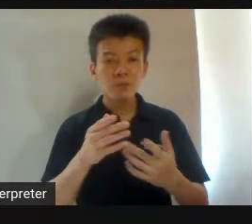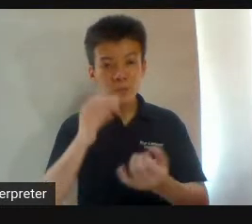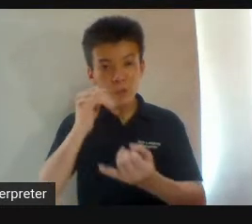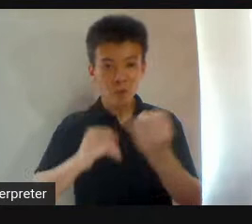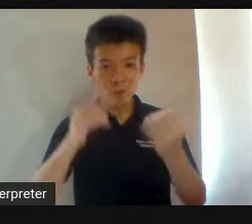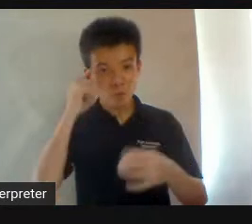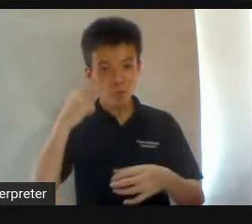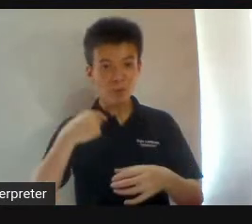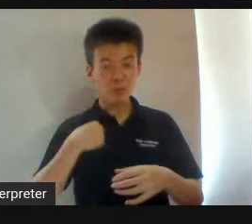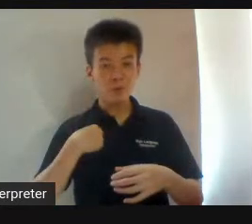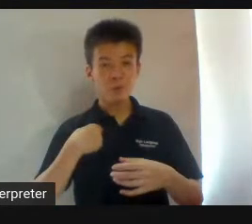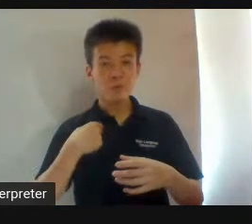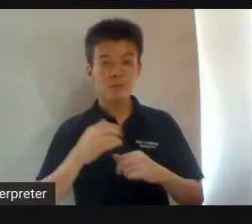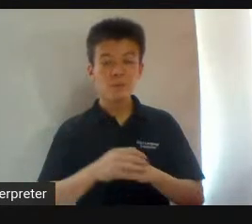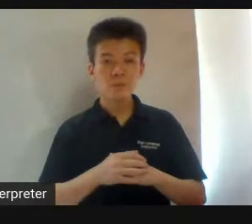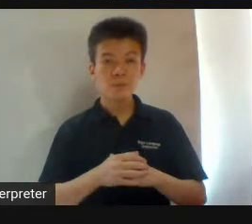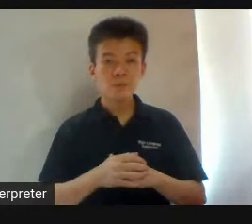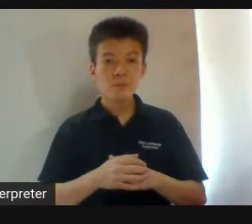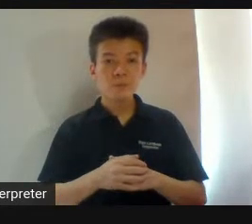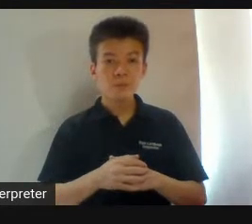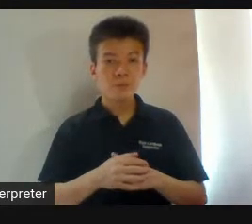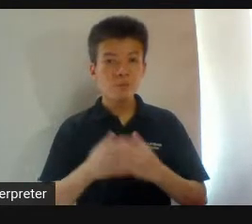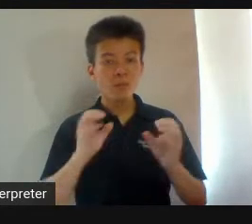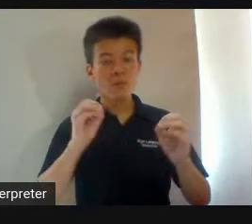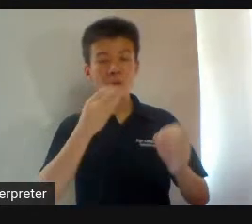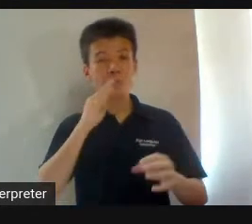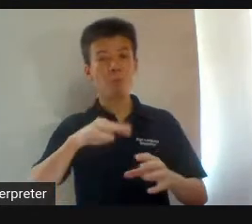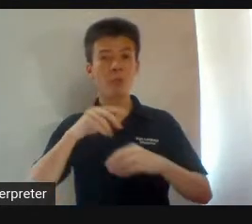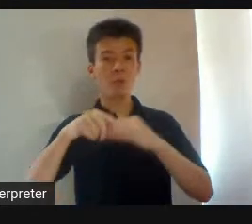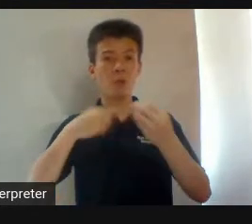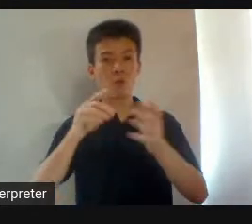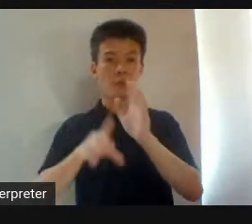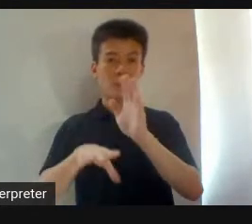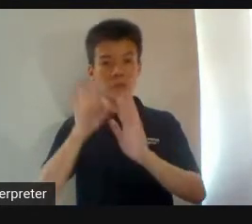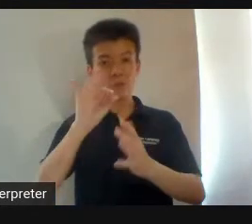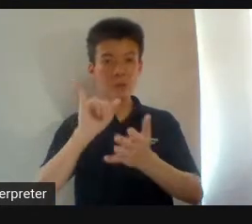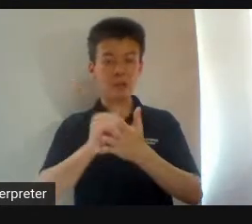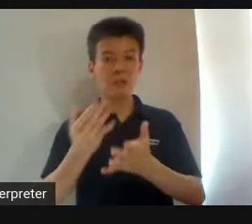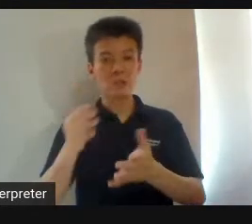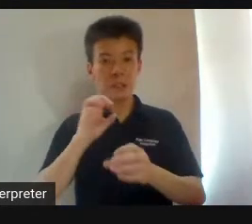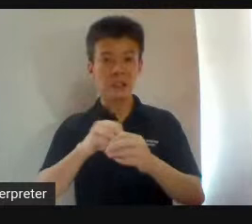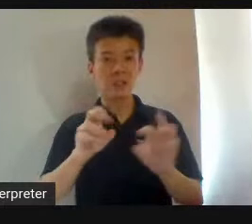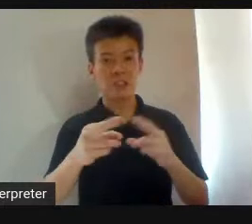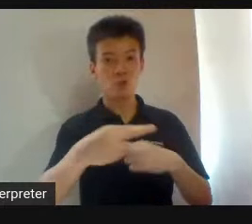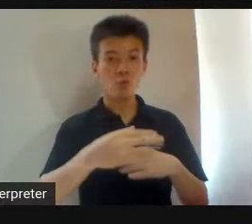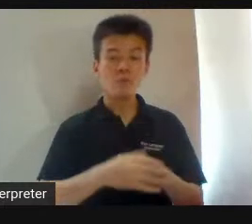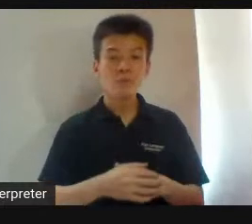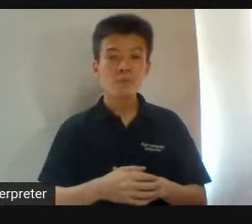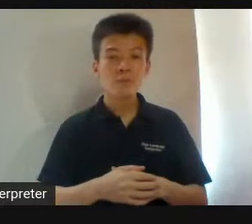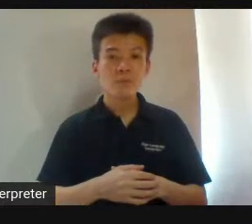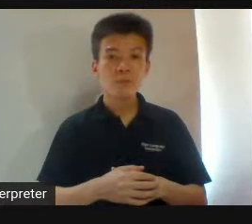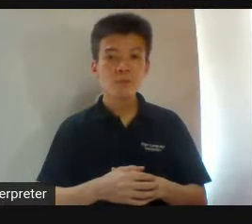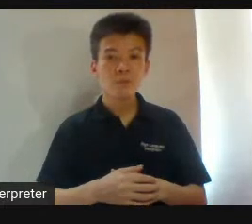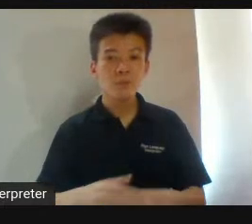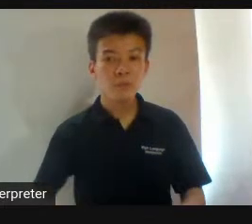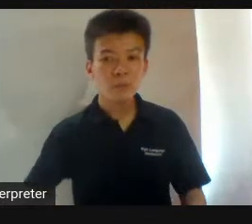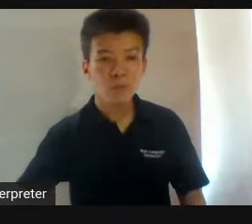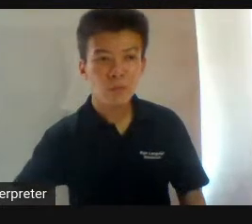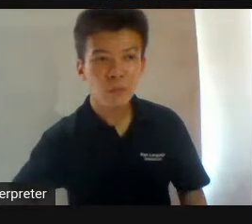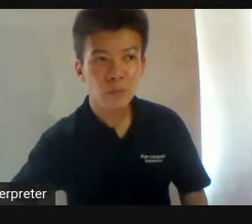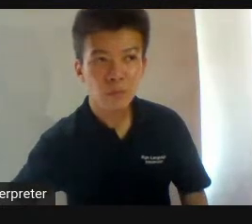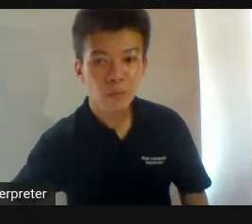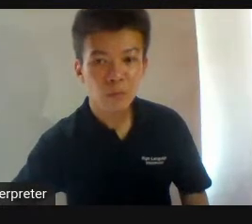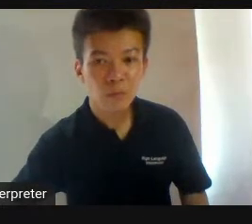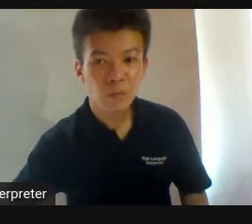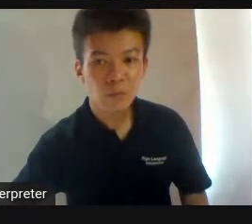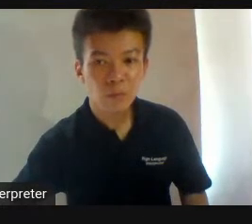me personally, you know, there's nothing better than discovering those things really in the room. And so my dilemma is